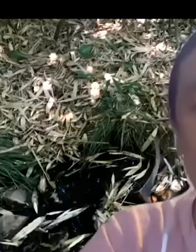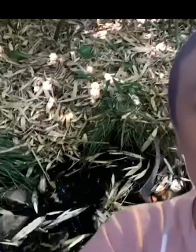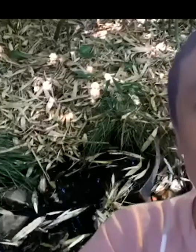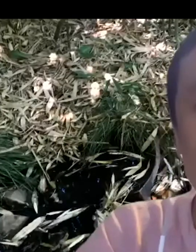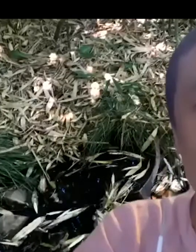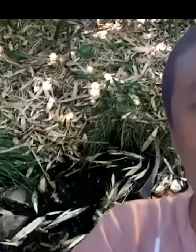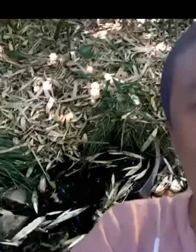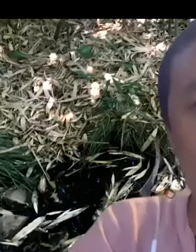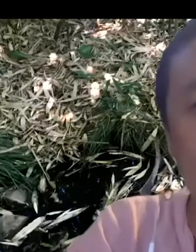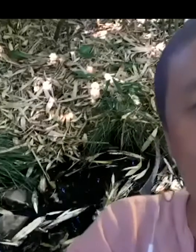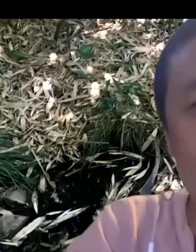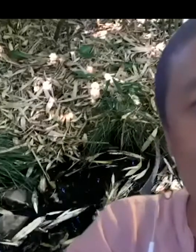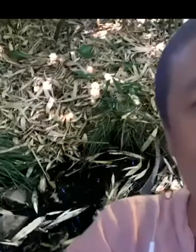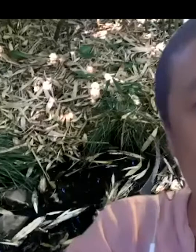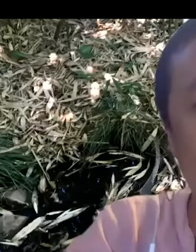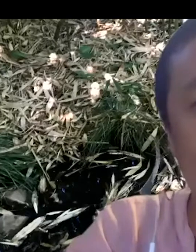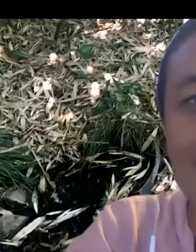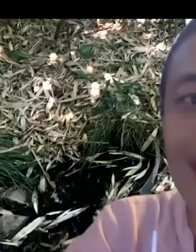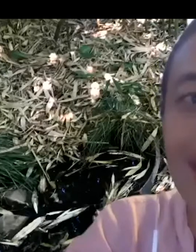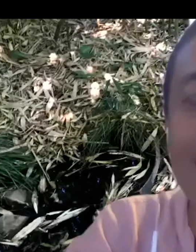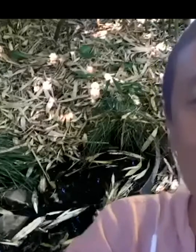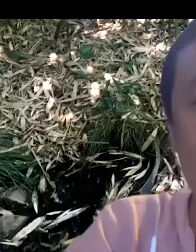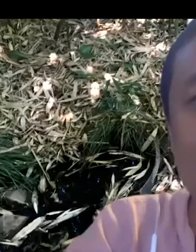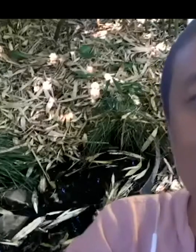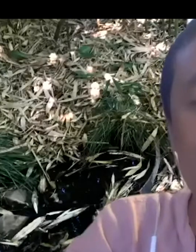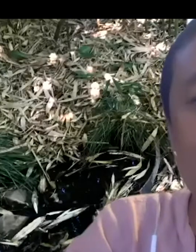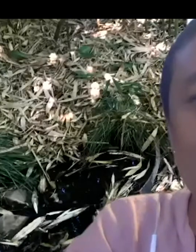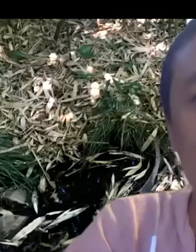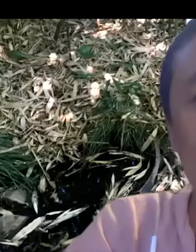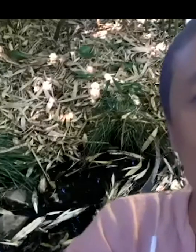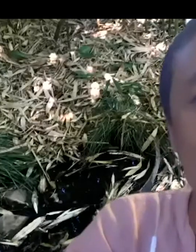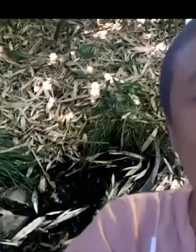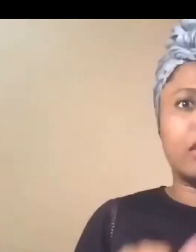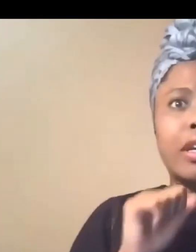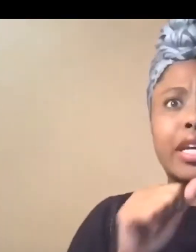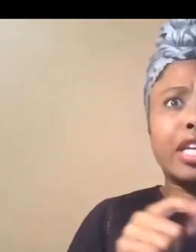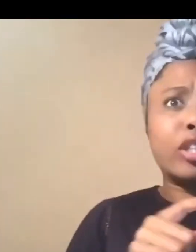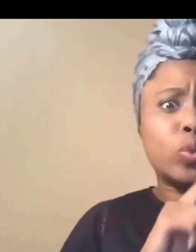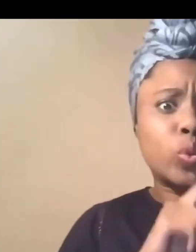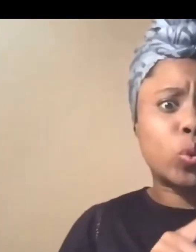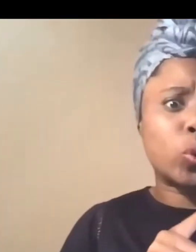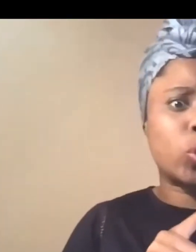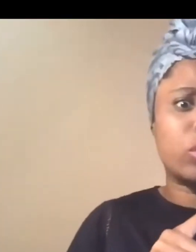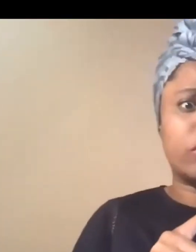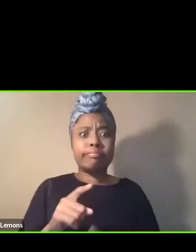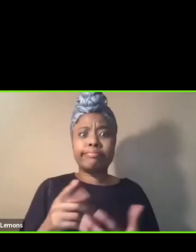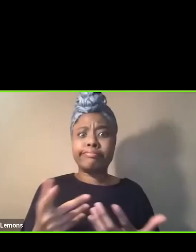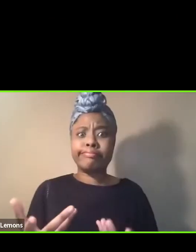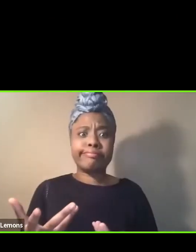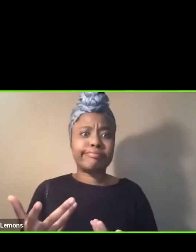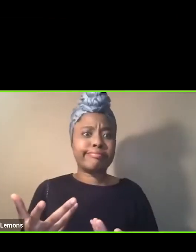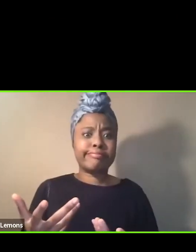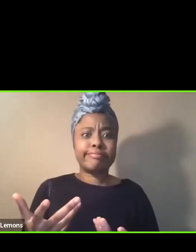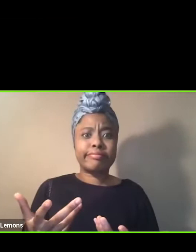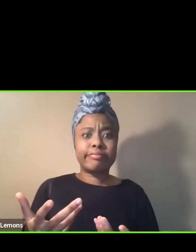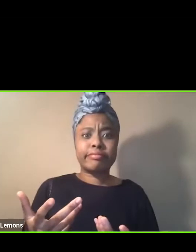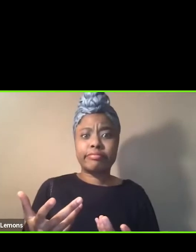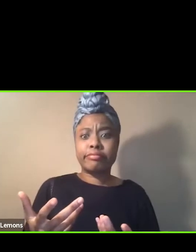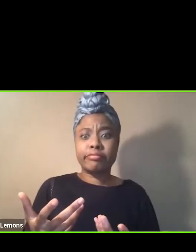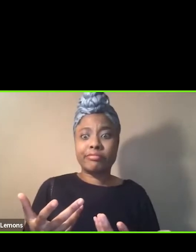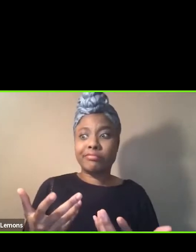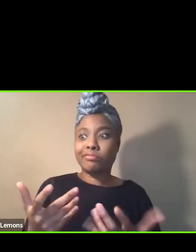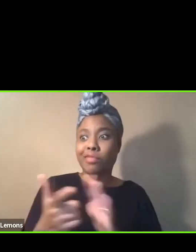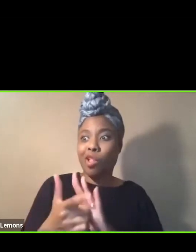Muhammad mentions in some of his work, talking about being unsure that that law enforcement